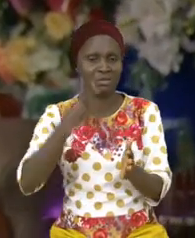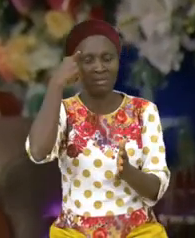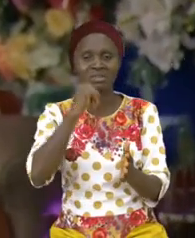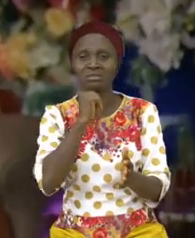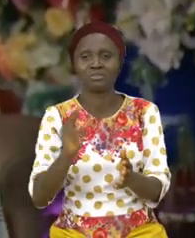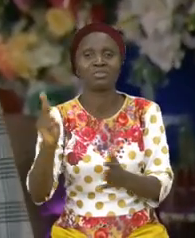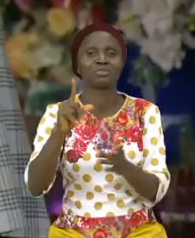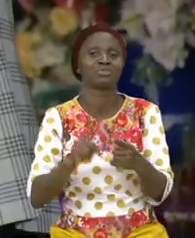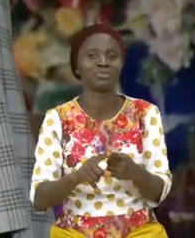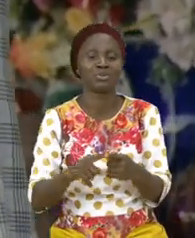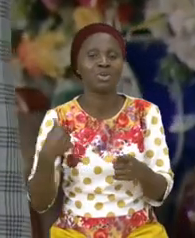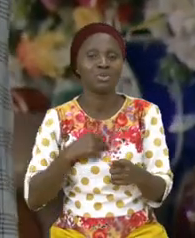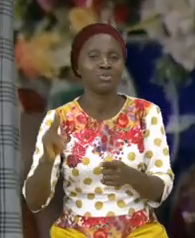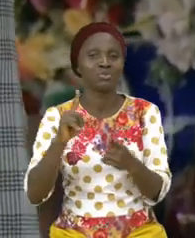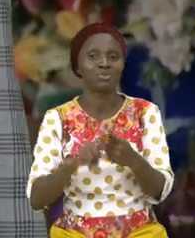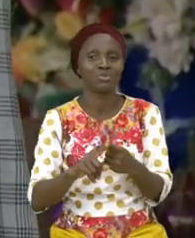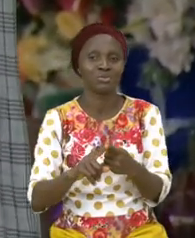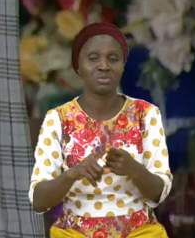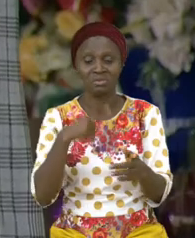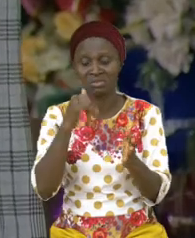used to saying, I'm